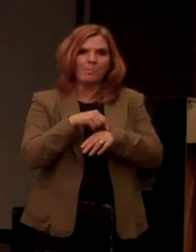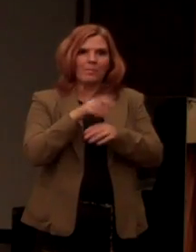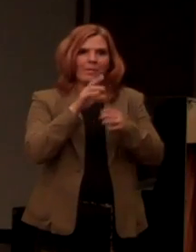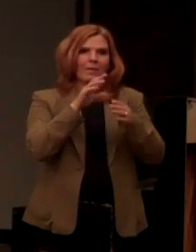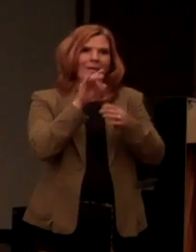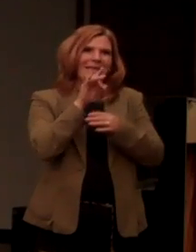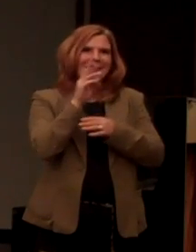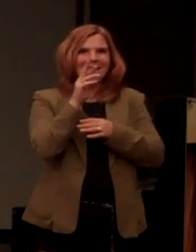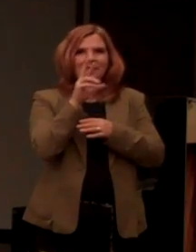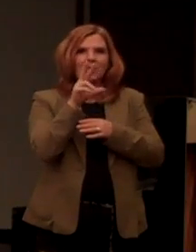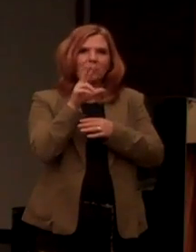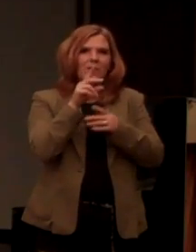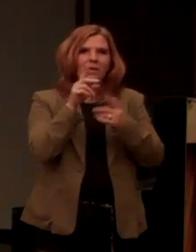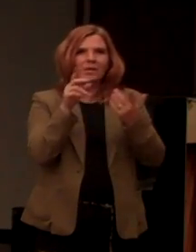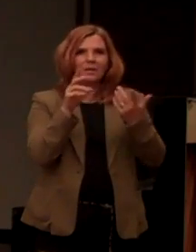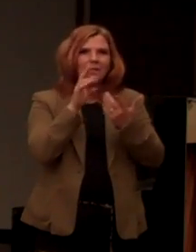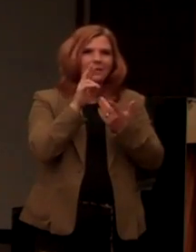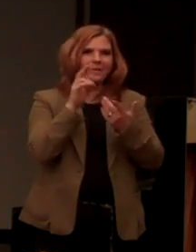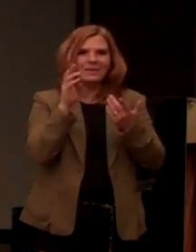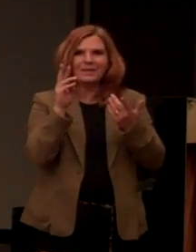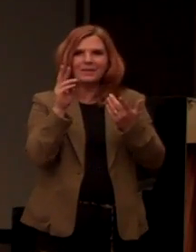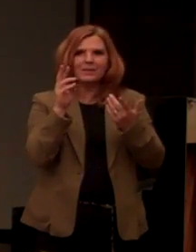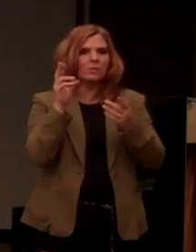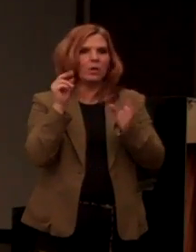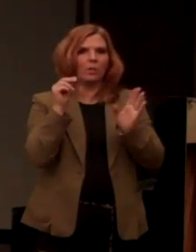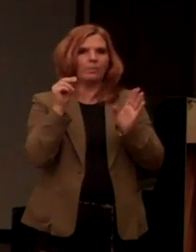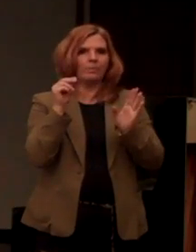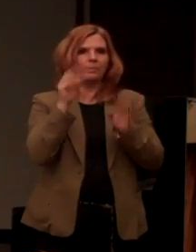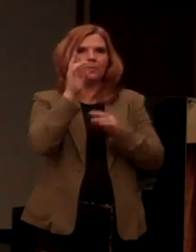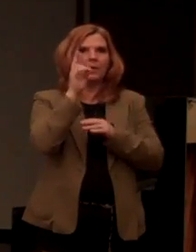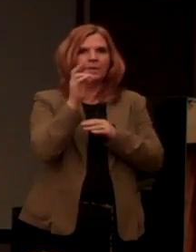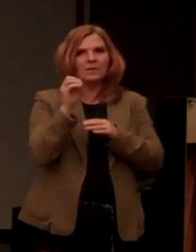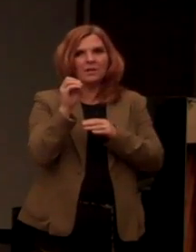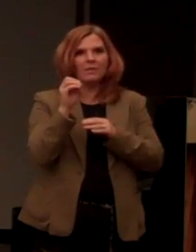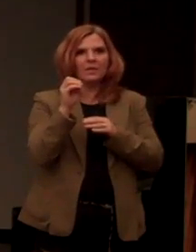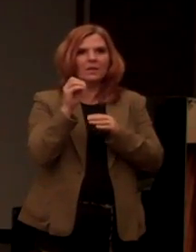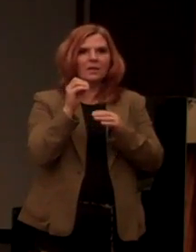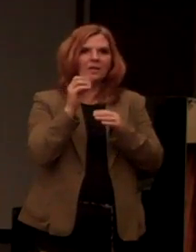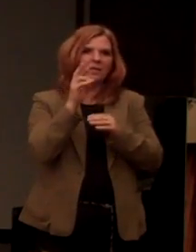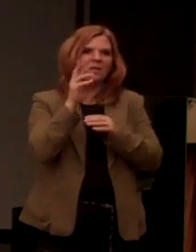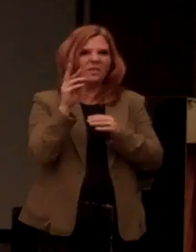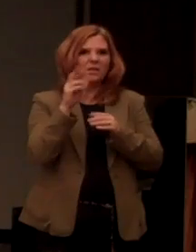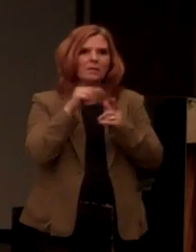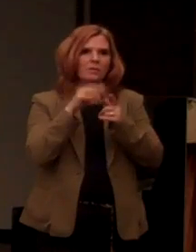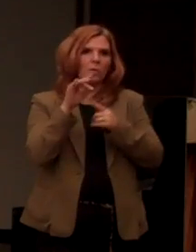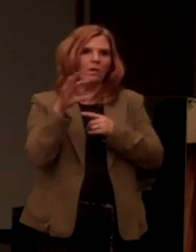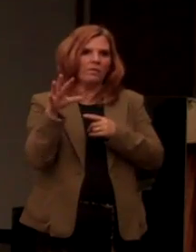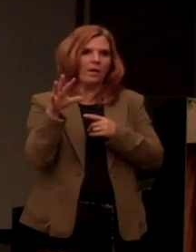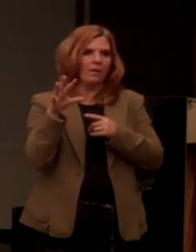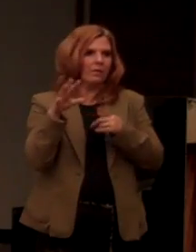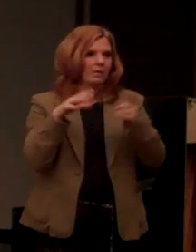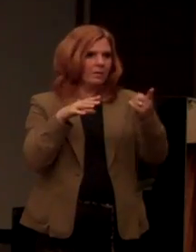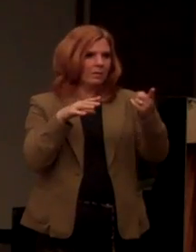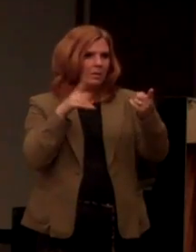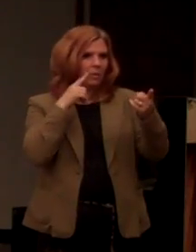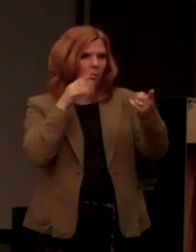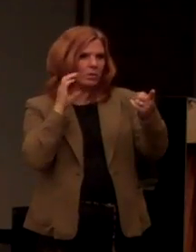63 to about 76 or so, no, 70 or so, and then from 76 to 85. It